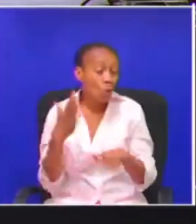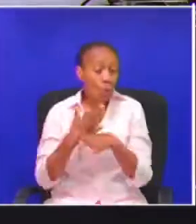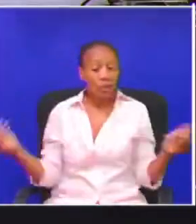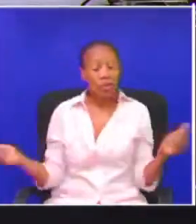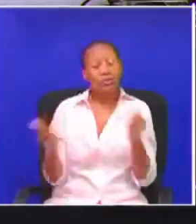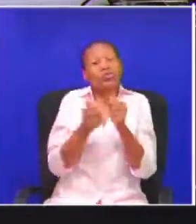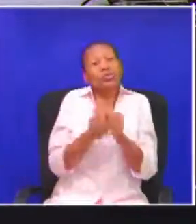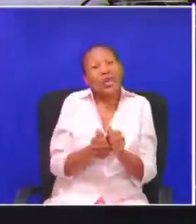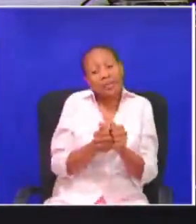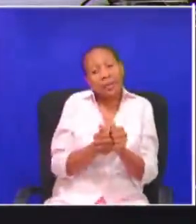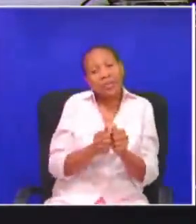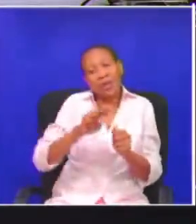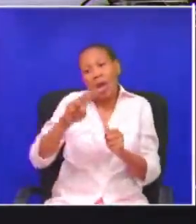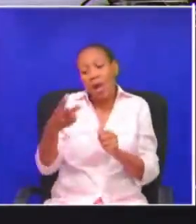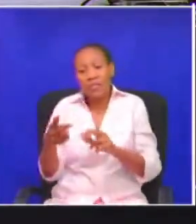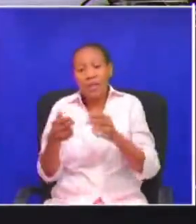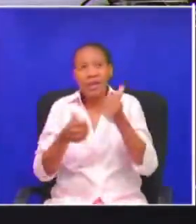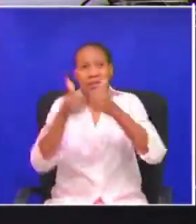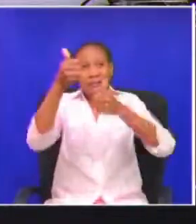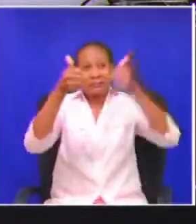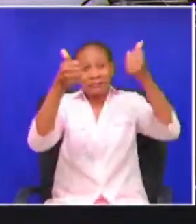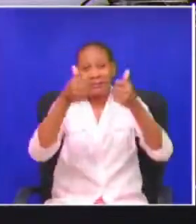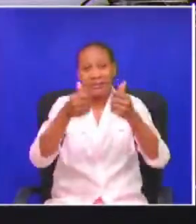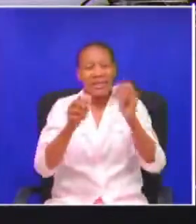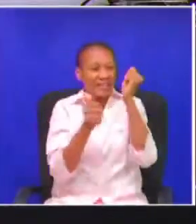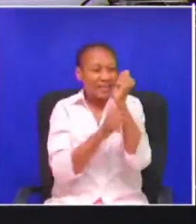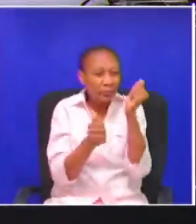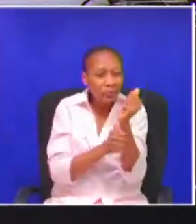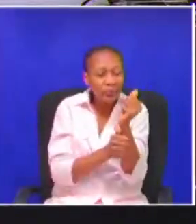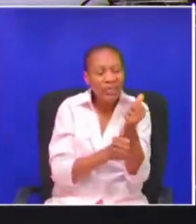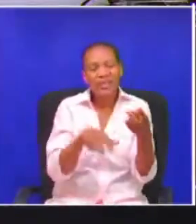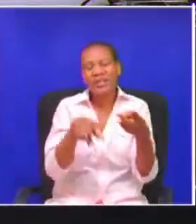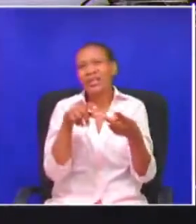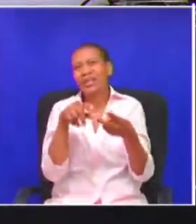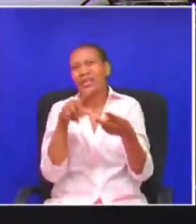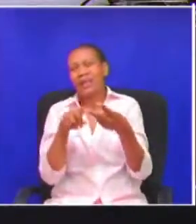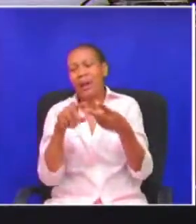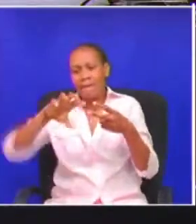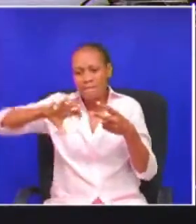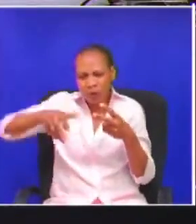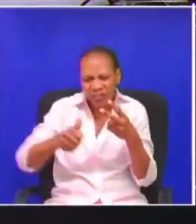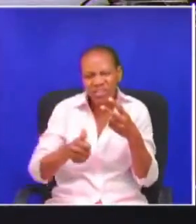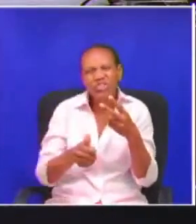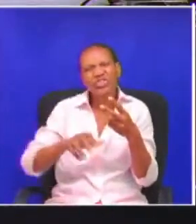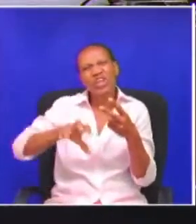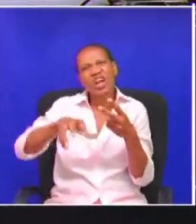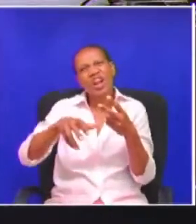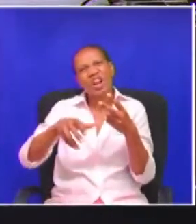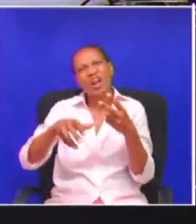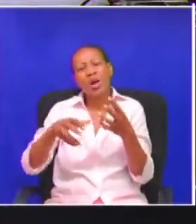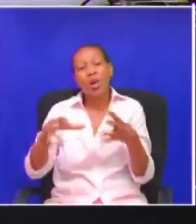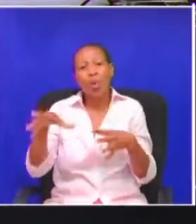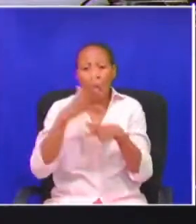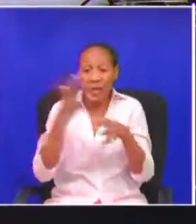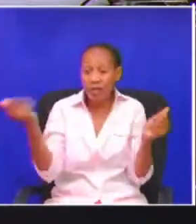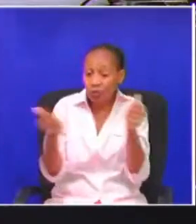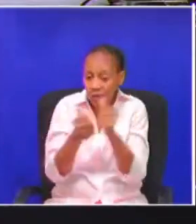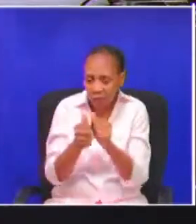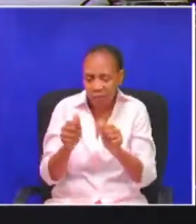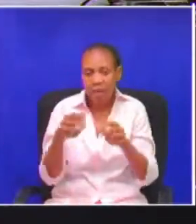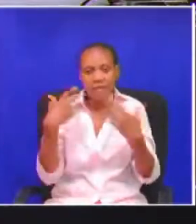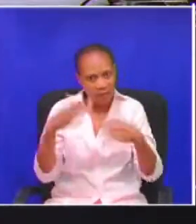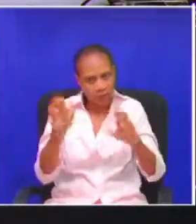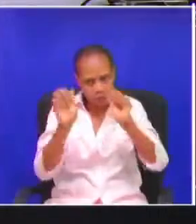his other commissioners, be they deputy commissioners, provincial commissioners, once they have made that